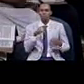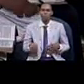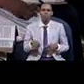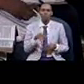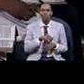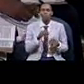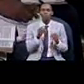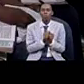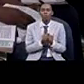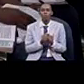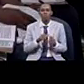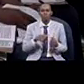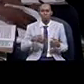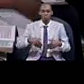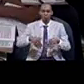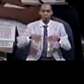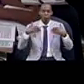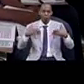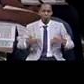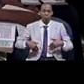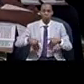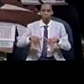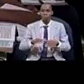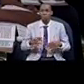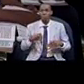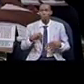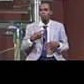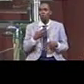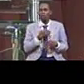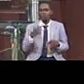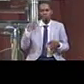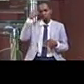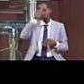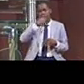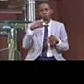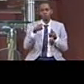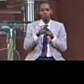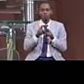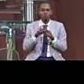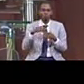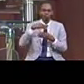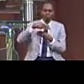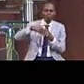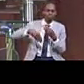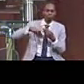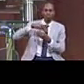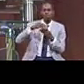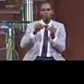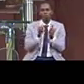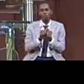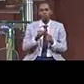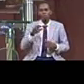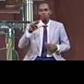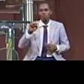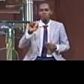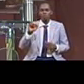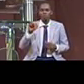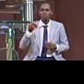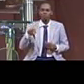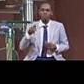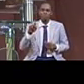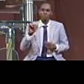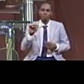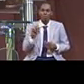clothes, and his face was bound about with a napkin. Jesus says unto